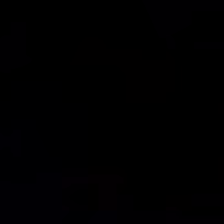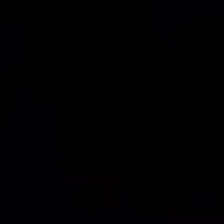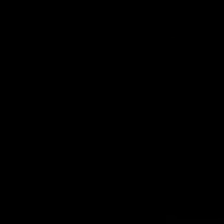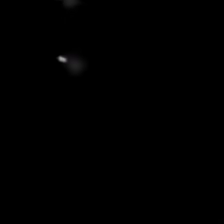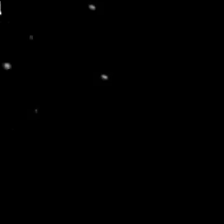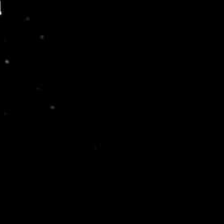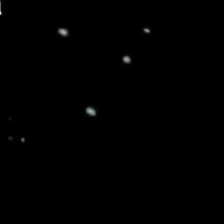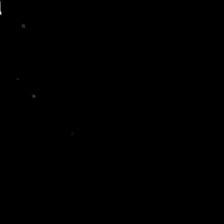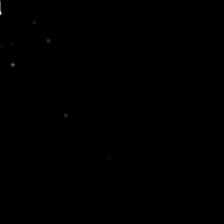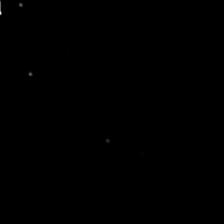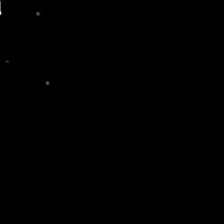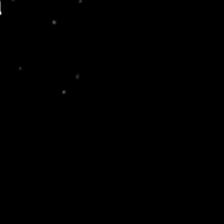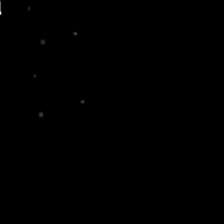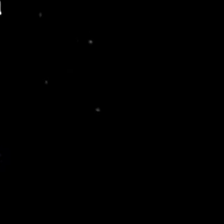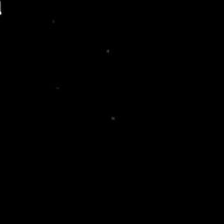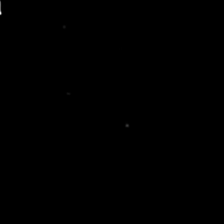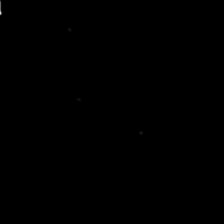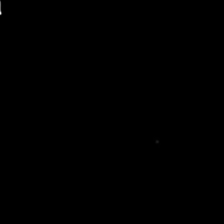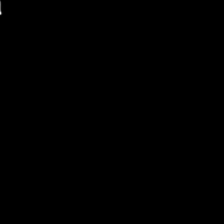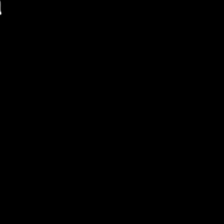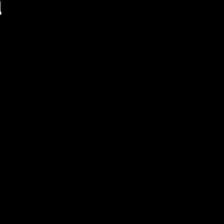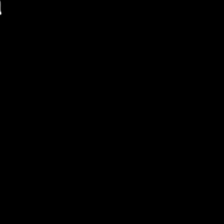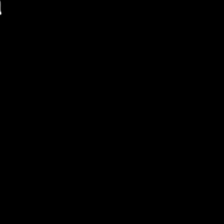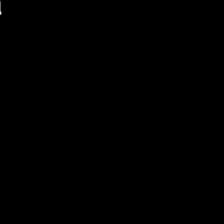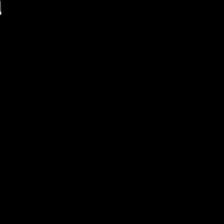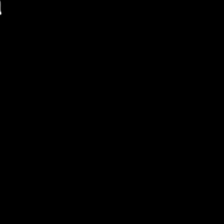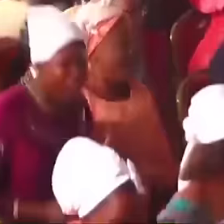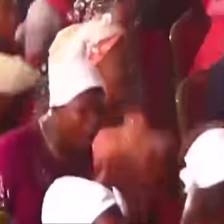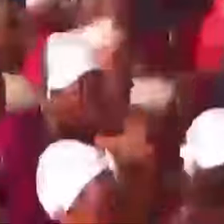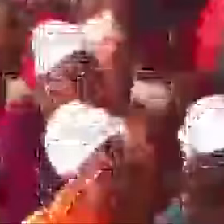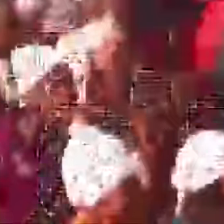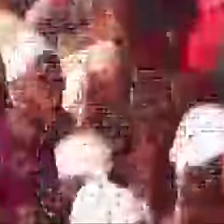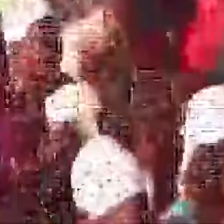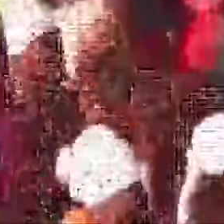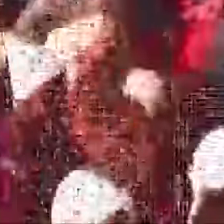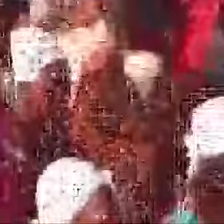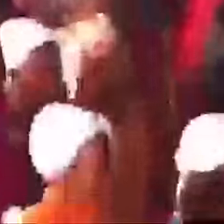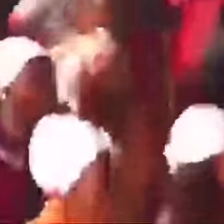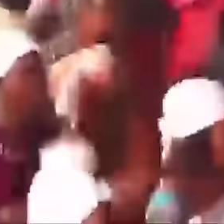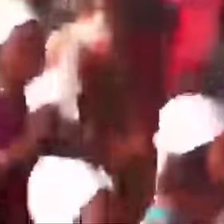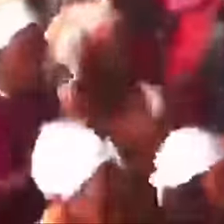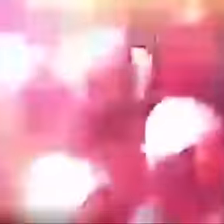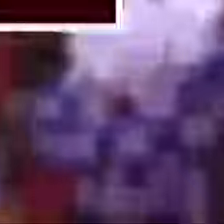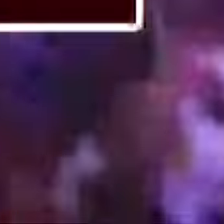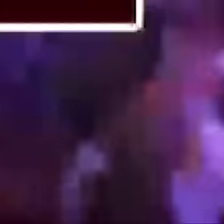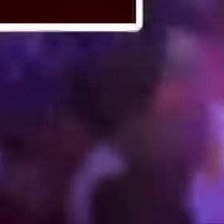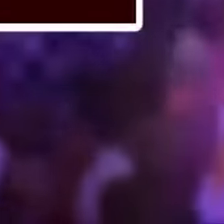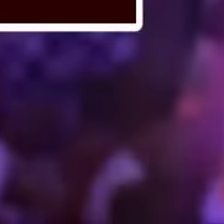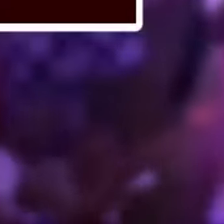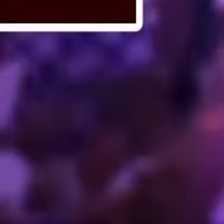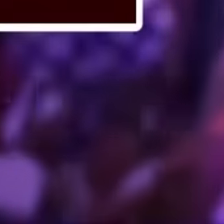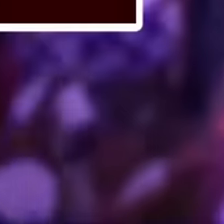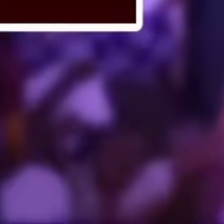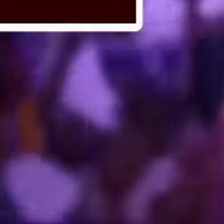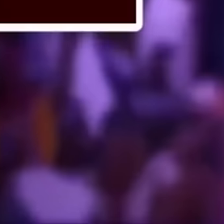shebi ame headquarters, shebi ame must stop. Bare mo idio mi epoteri imano. Bedside 1, 2, 3 to shukeji la noi. Oma waje